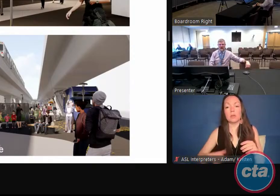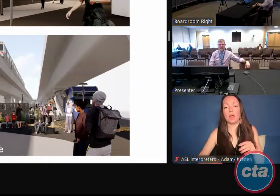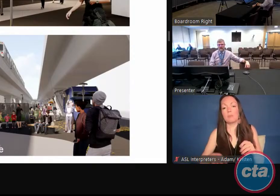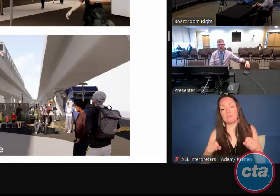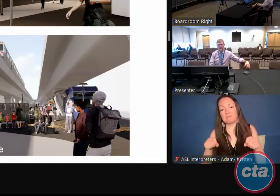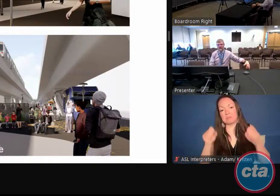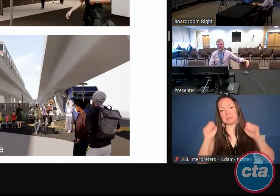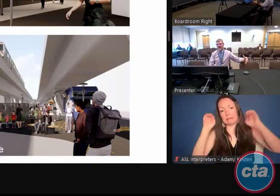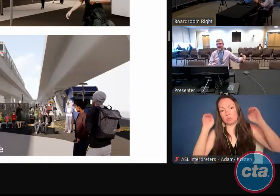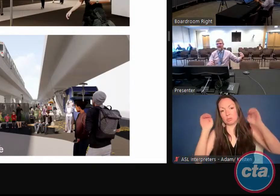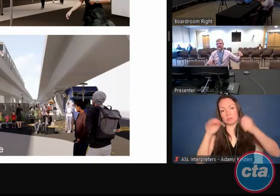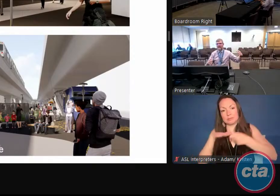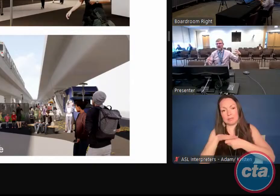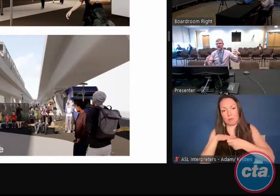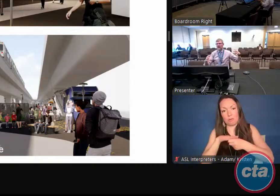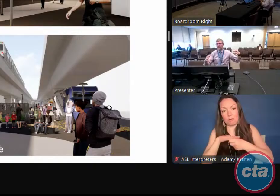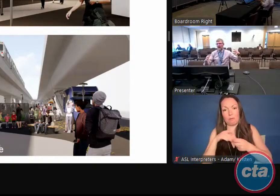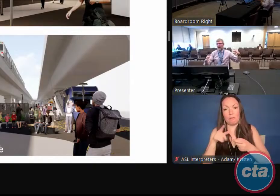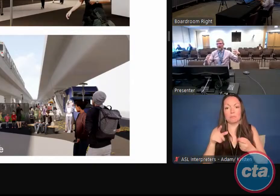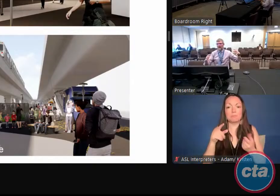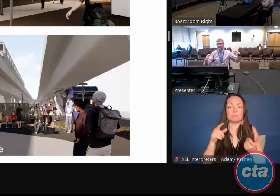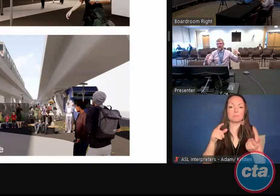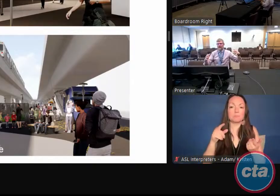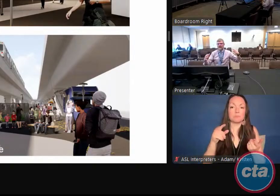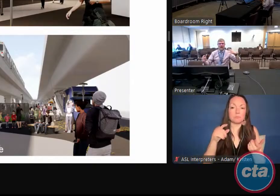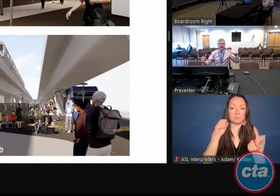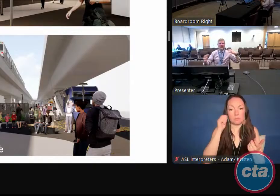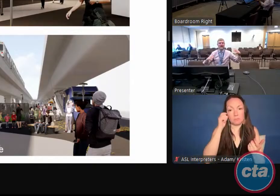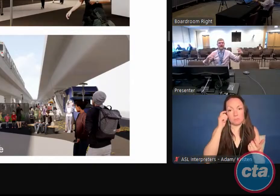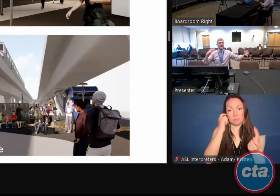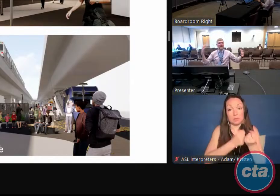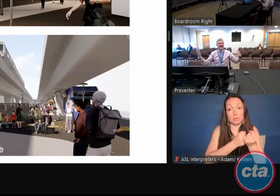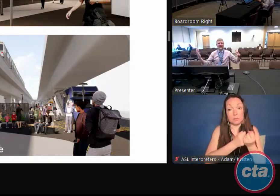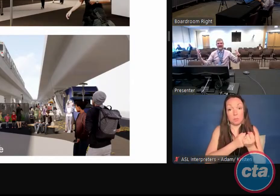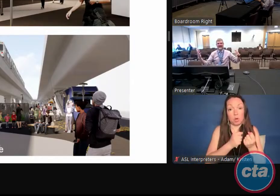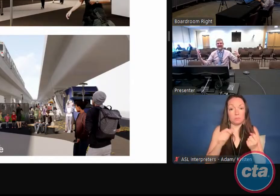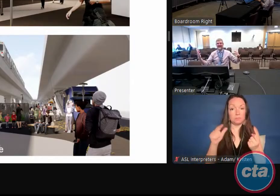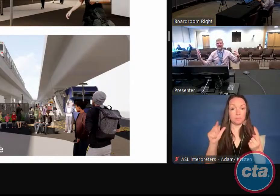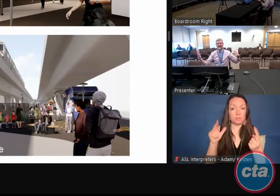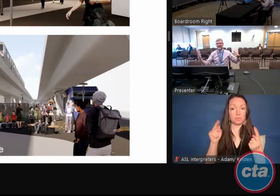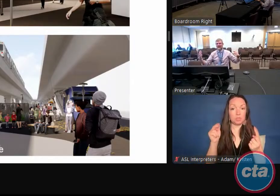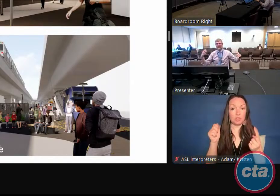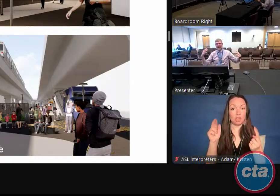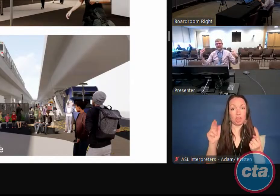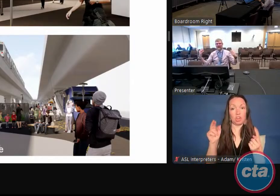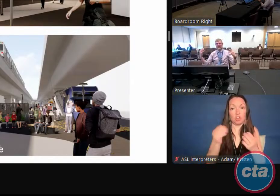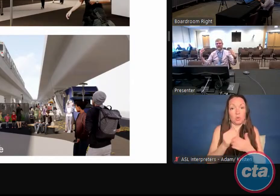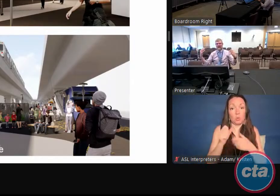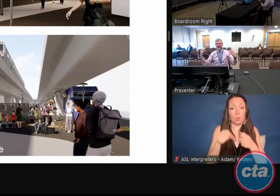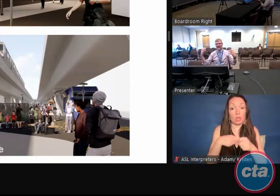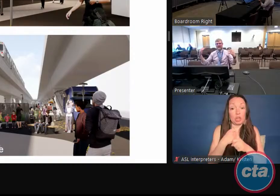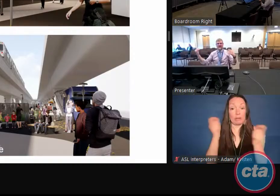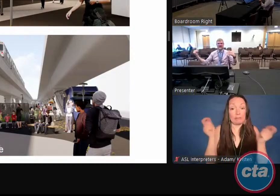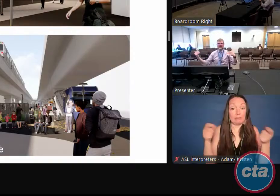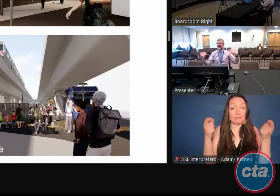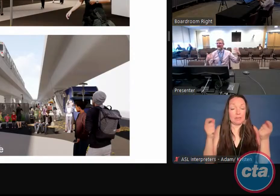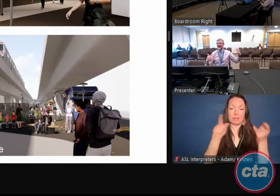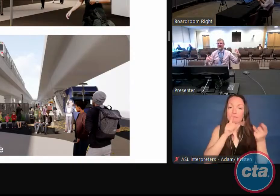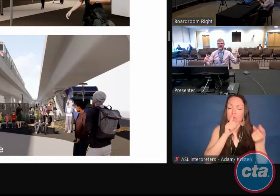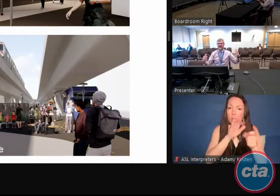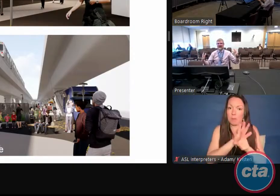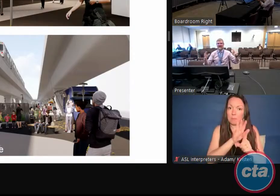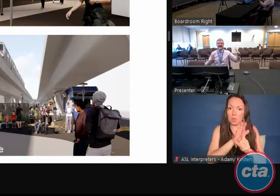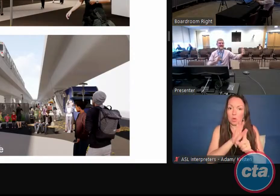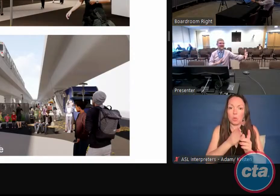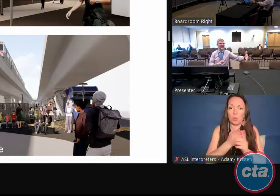here. There's ability to have, support Lunar New Year activities, which is really popular. It comes straight through Argyle